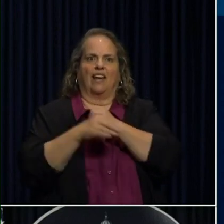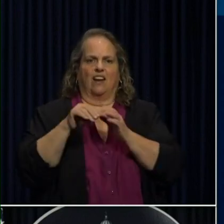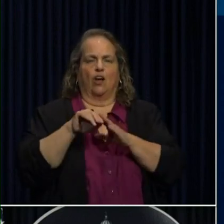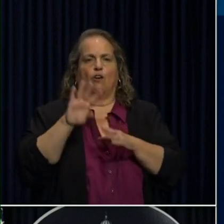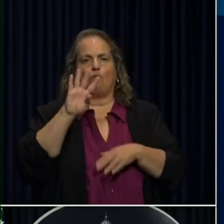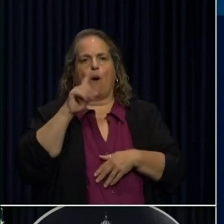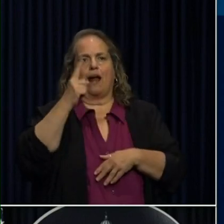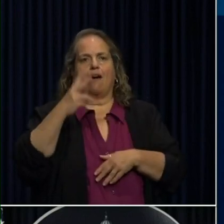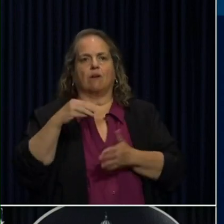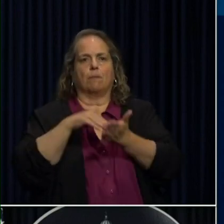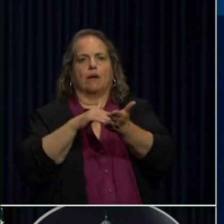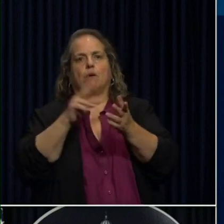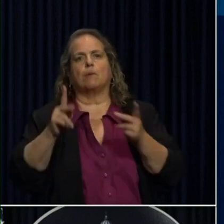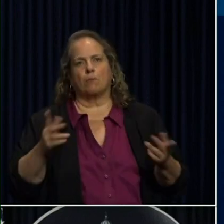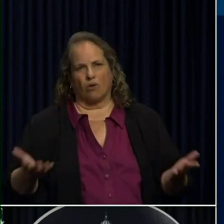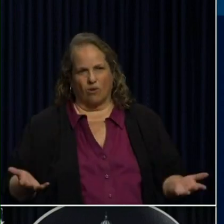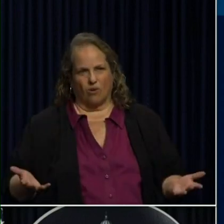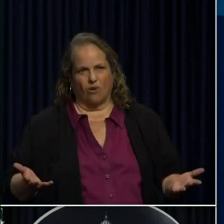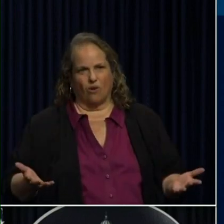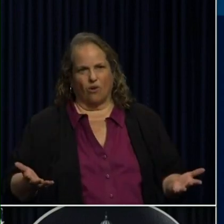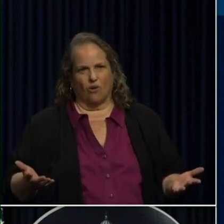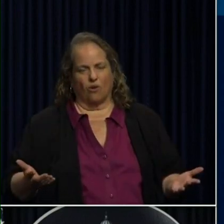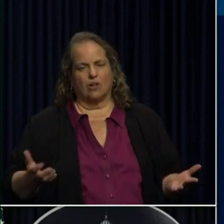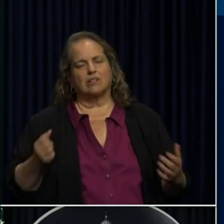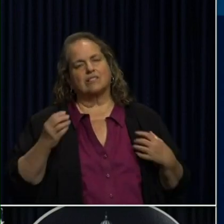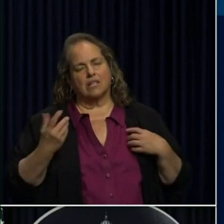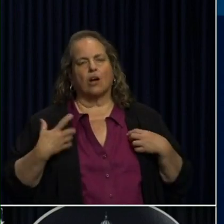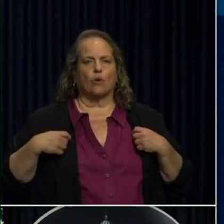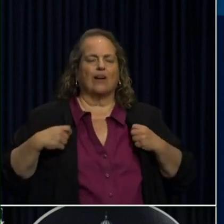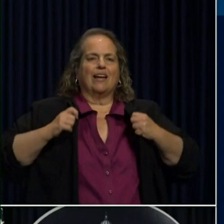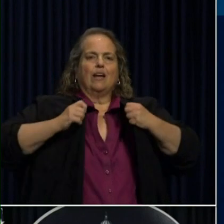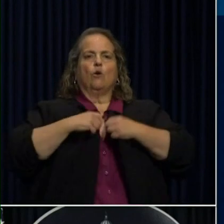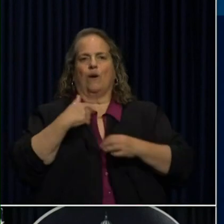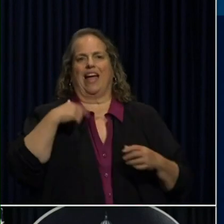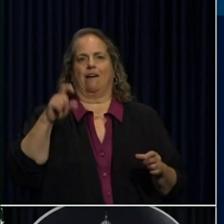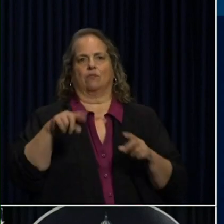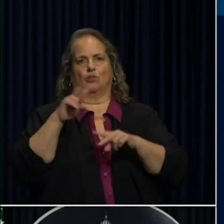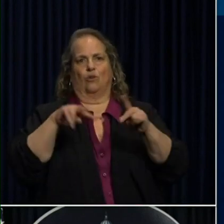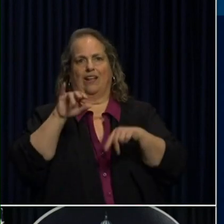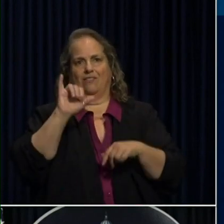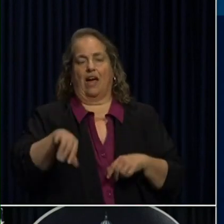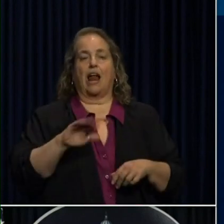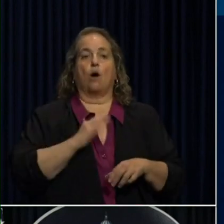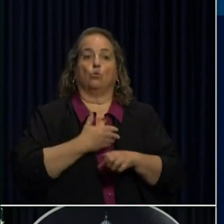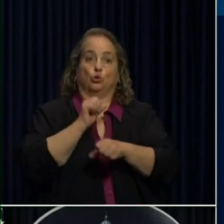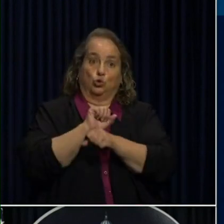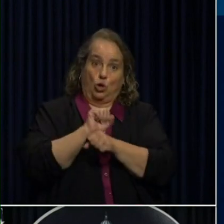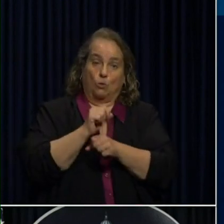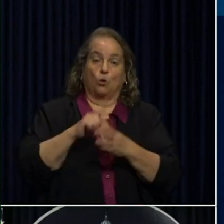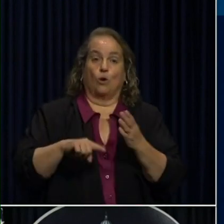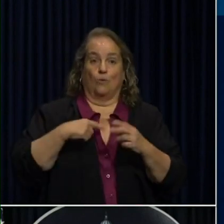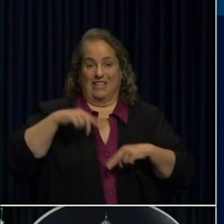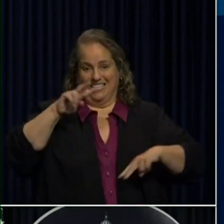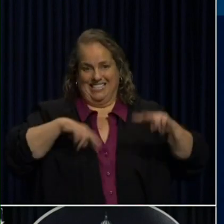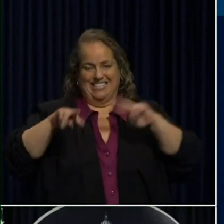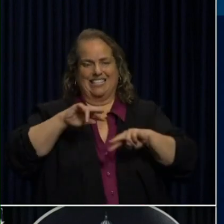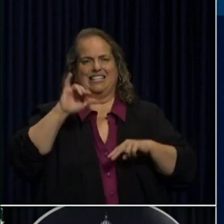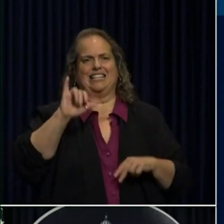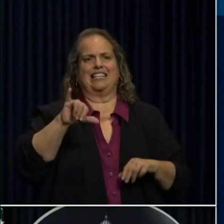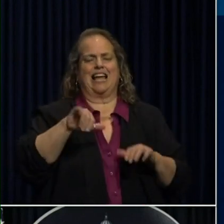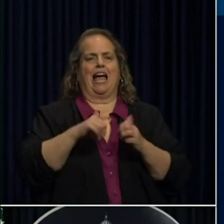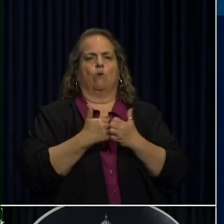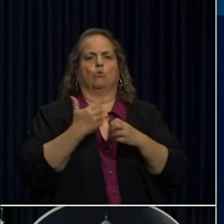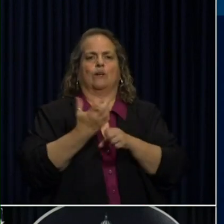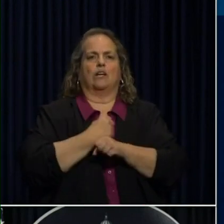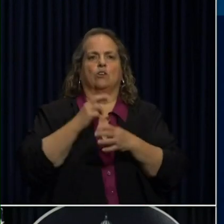million. Now, we did get 96 more kits, so it's a little bit better. So our job and what we're working on, and we welcome any help from the